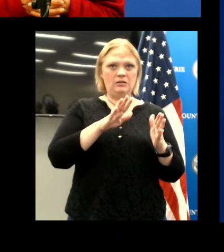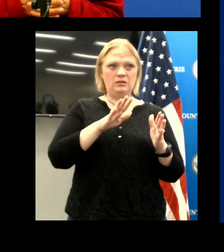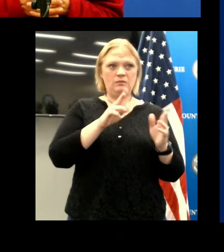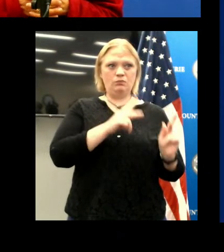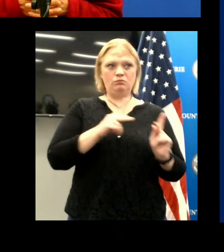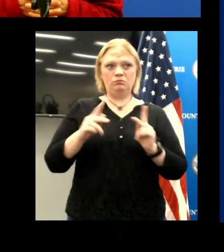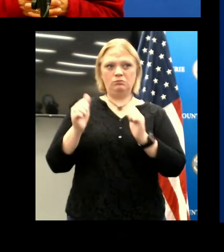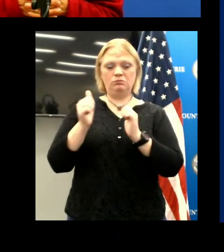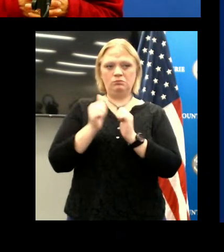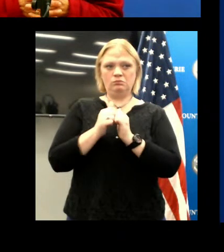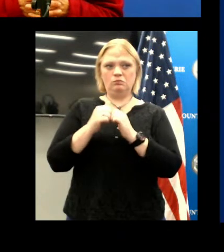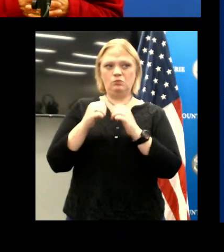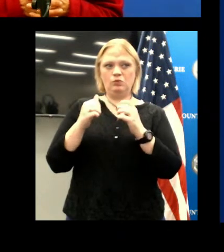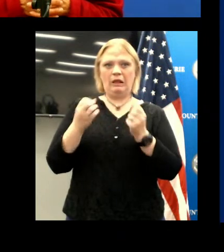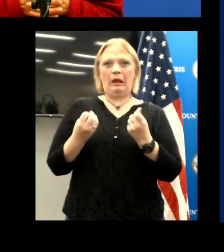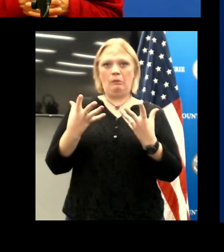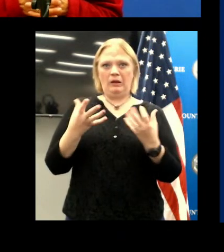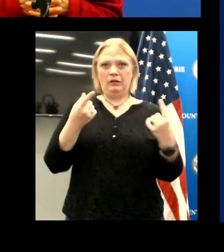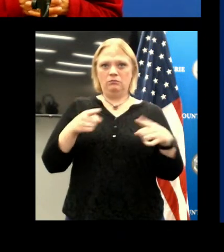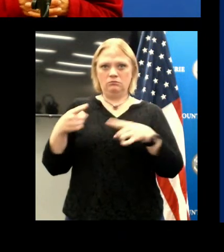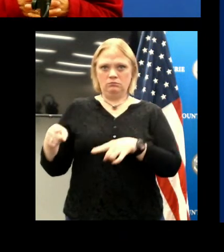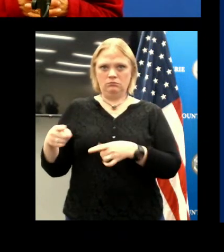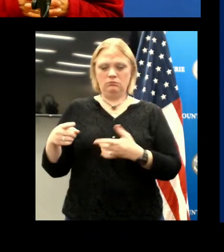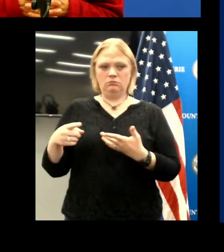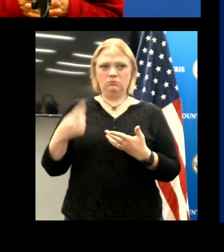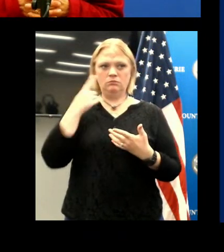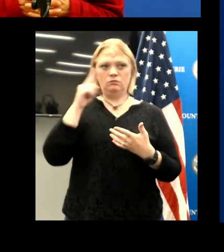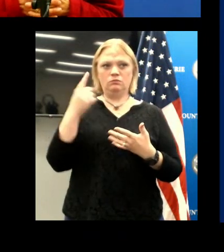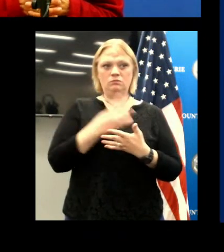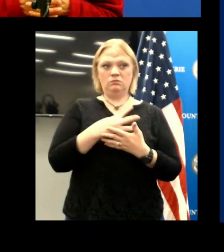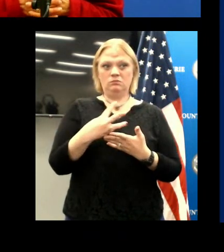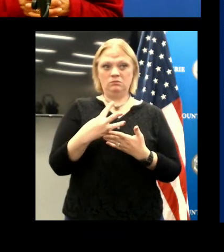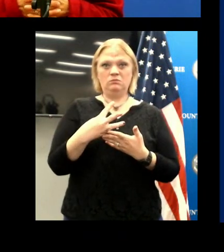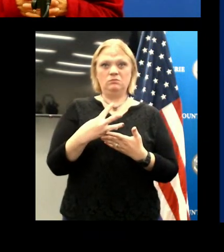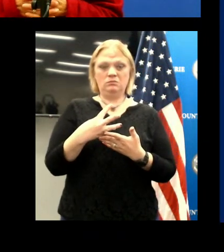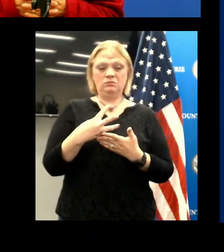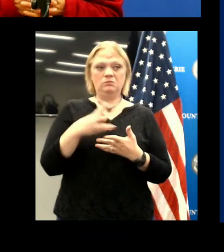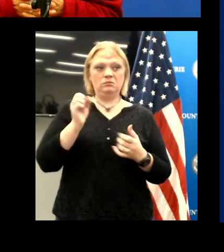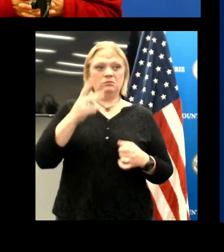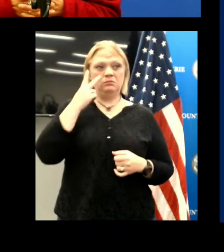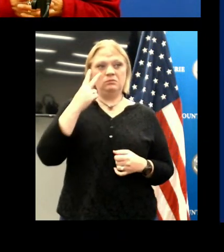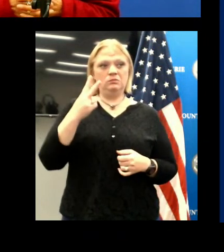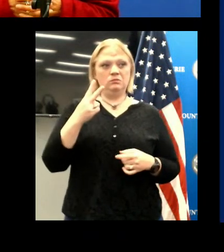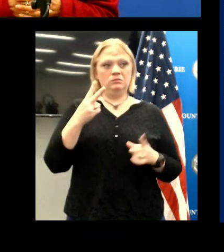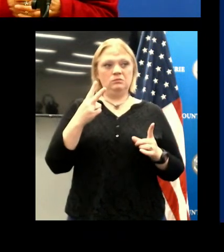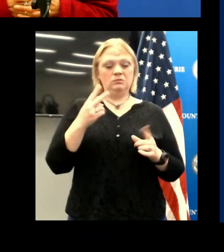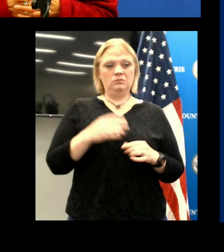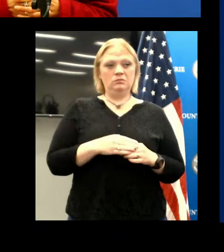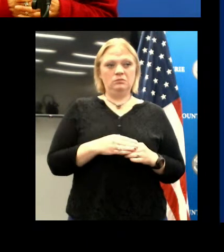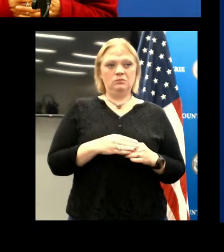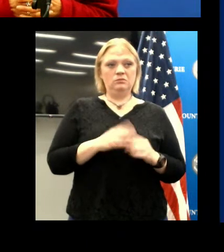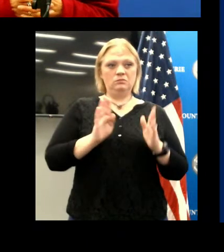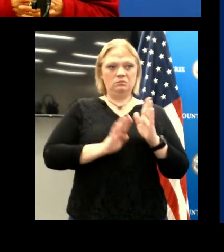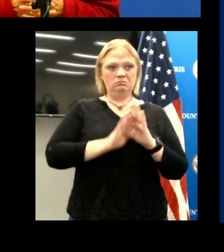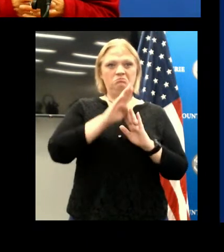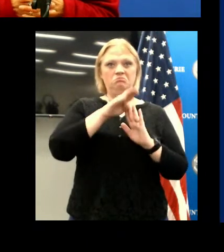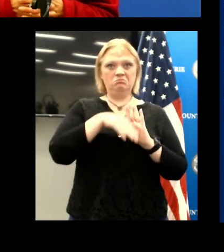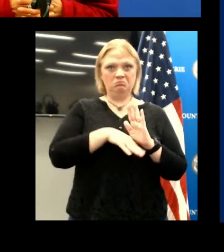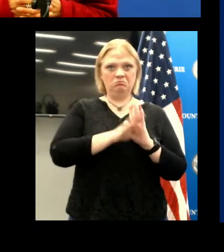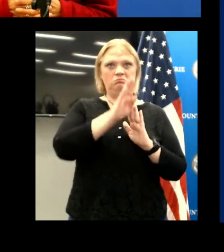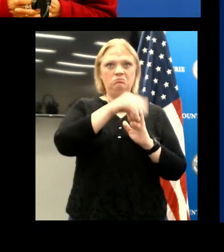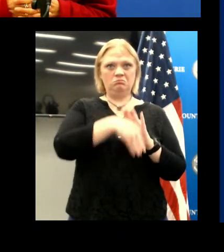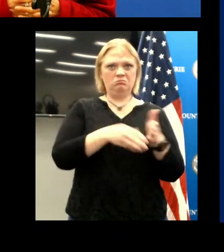that were positives, for the past 6 weeks. And you can see, we are having fluctuations.